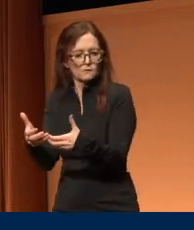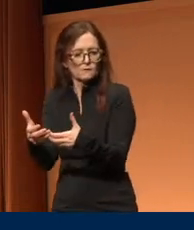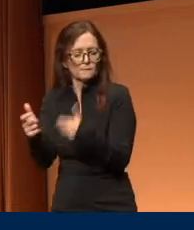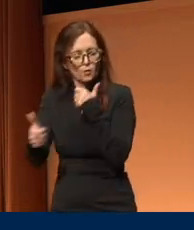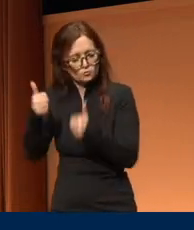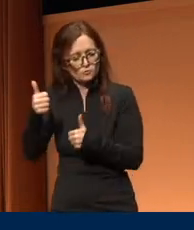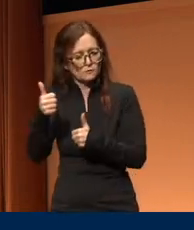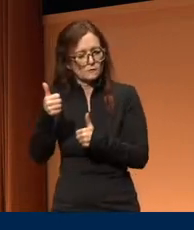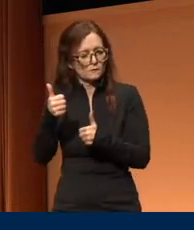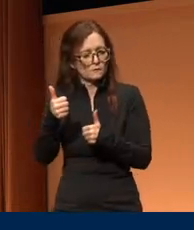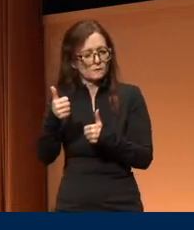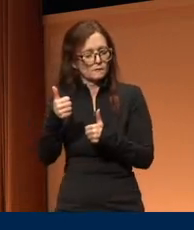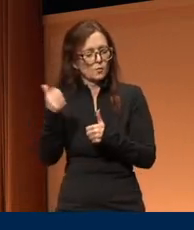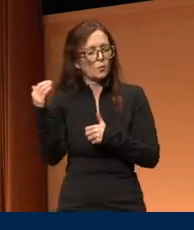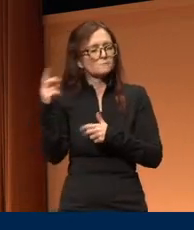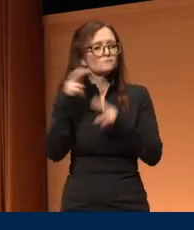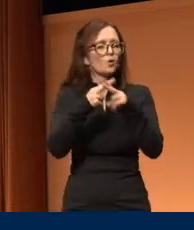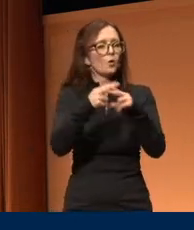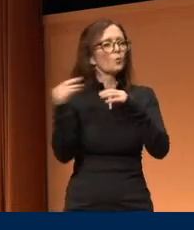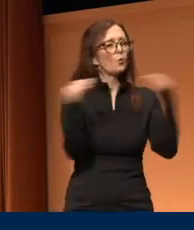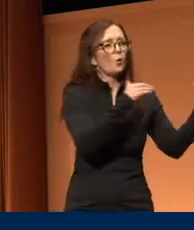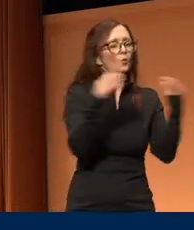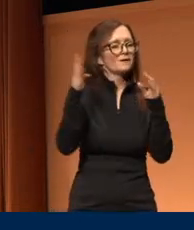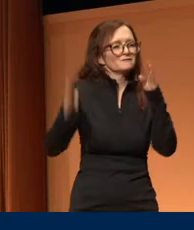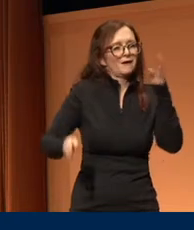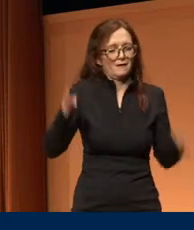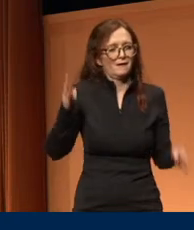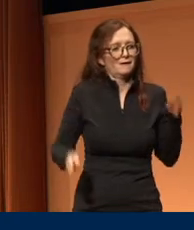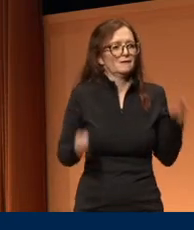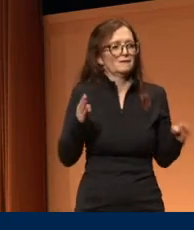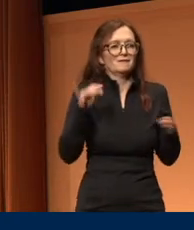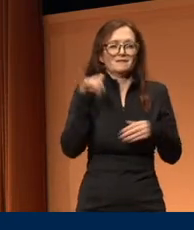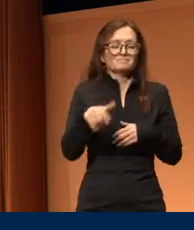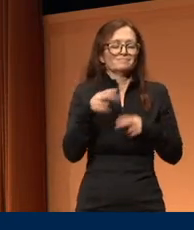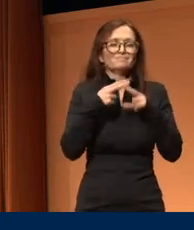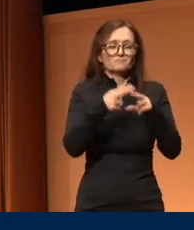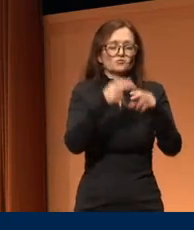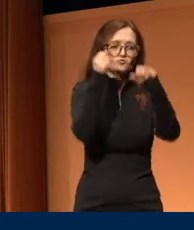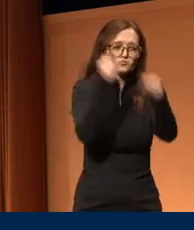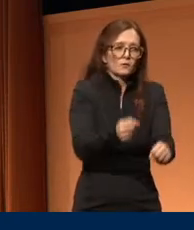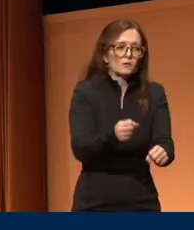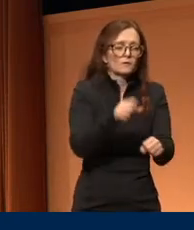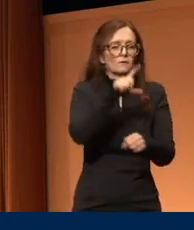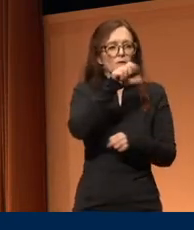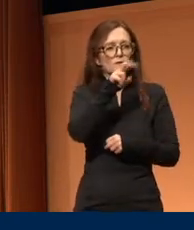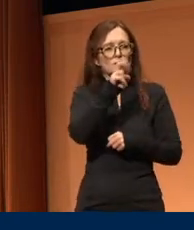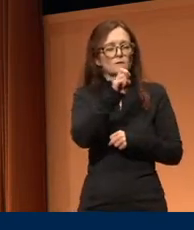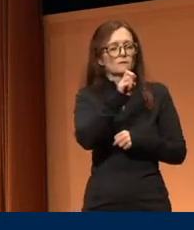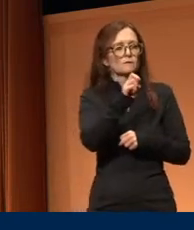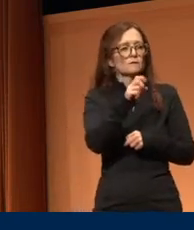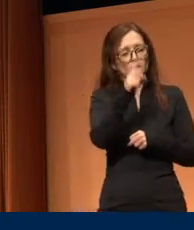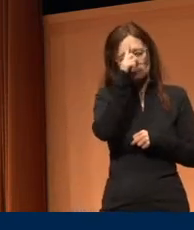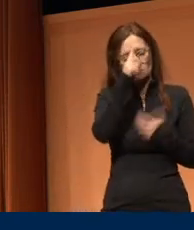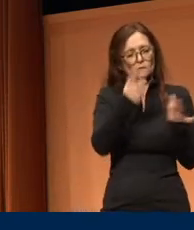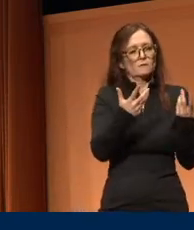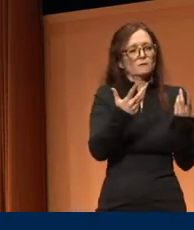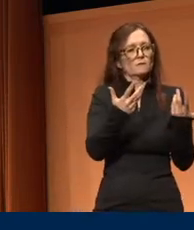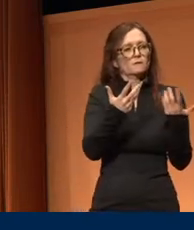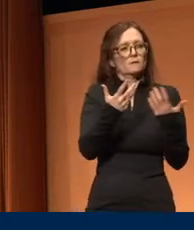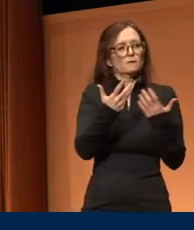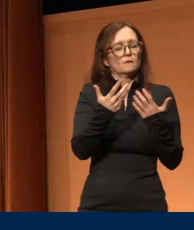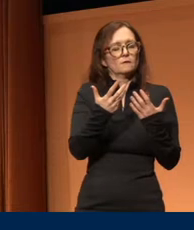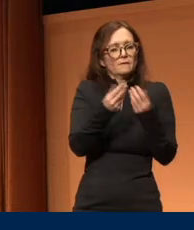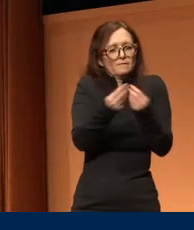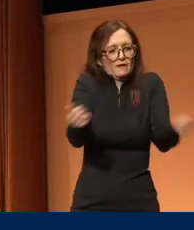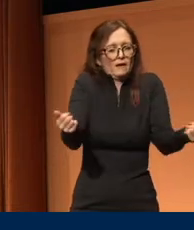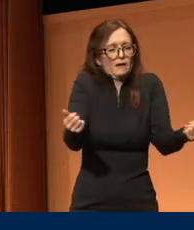as warring sides, she said. These were strong words. Love, she implied, started fading the minute an